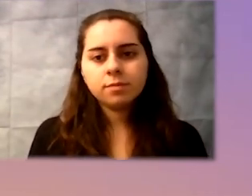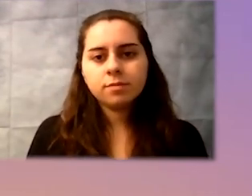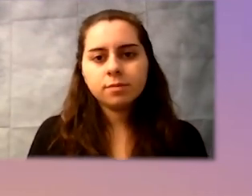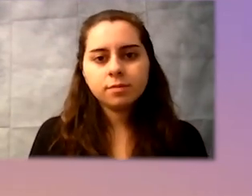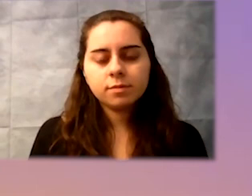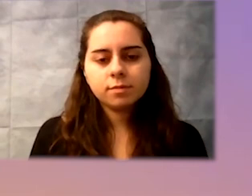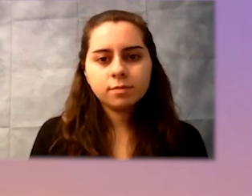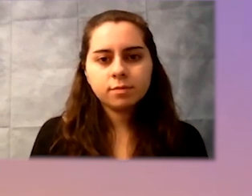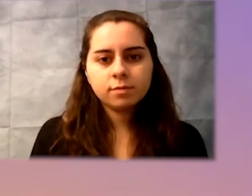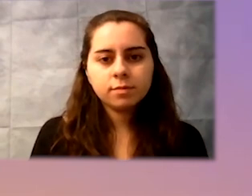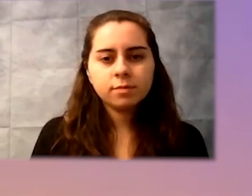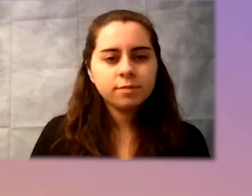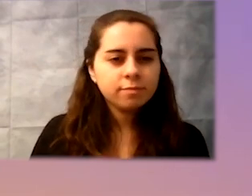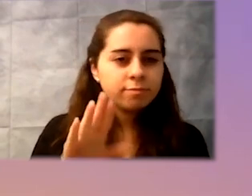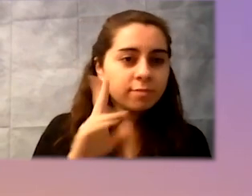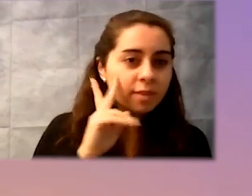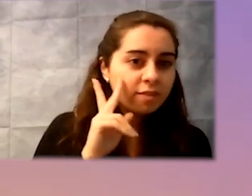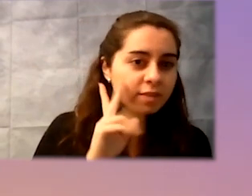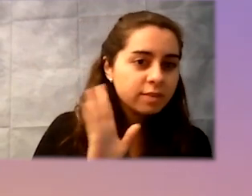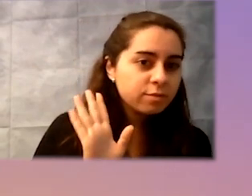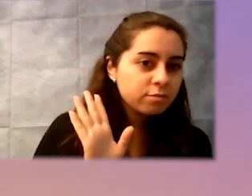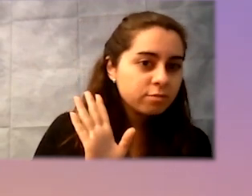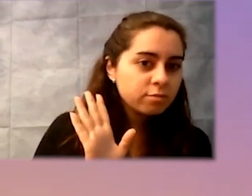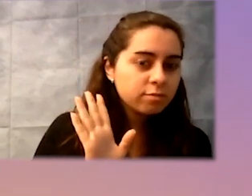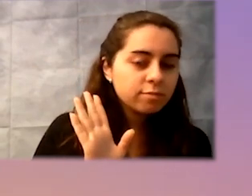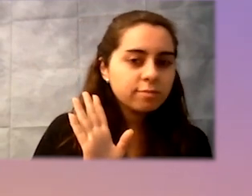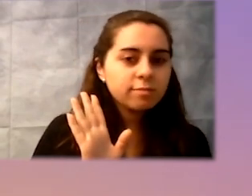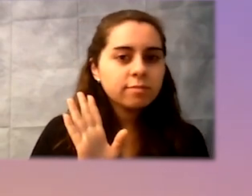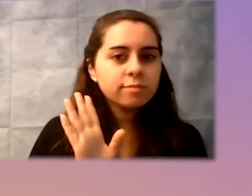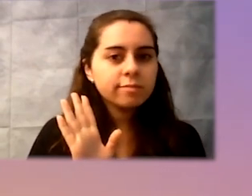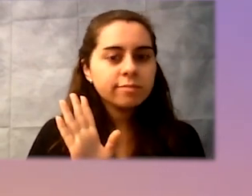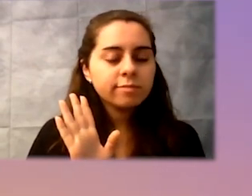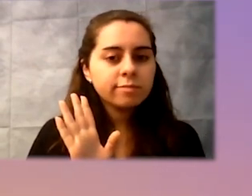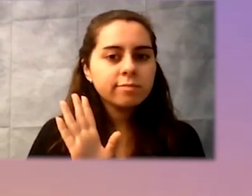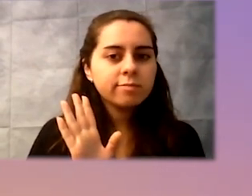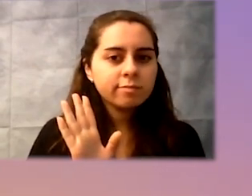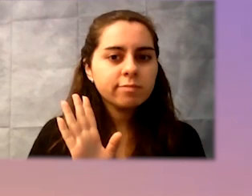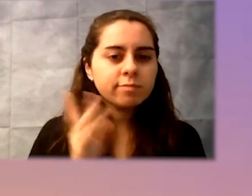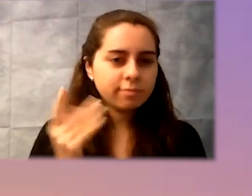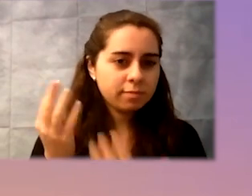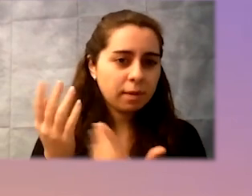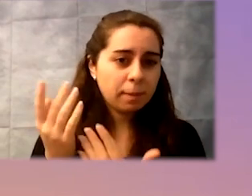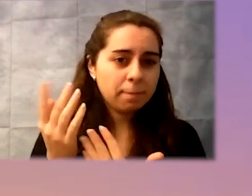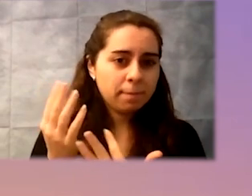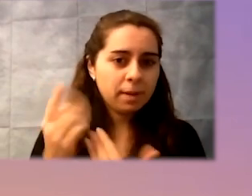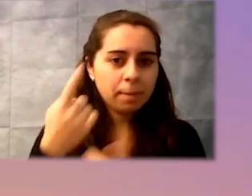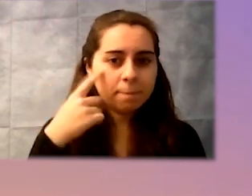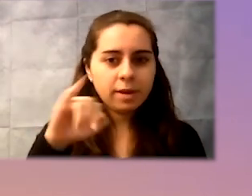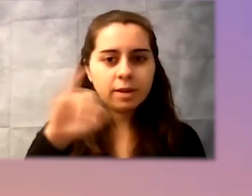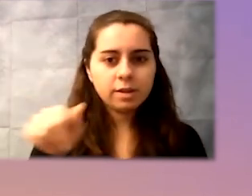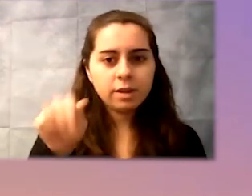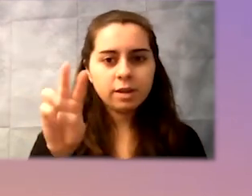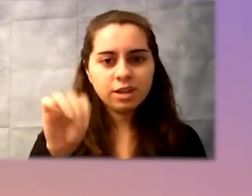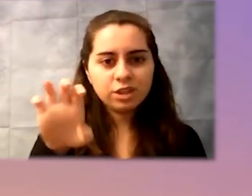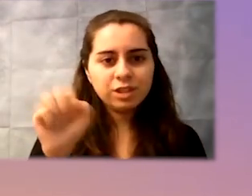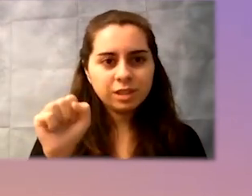Well, let me give James a minute to get sorted out, and hopefully our